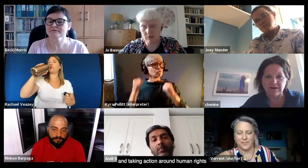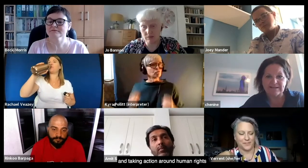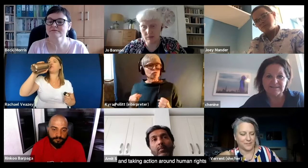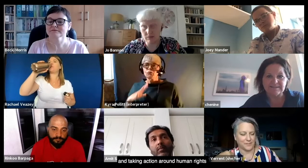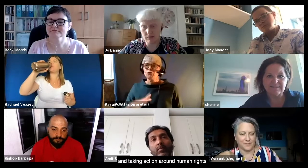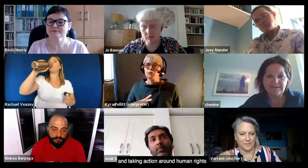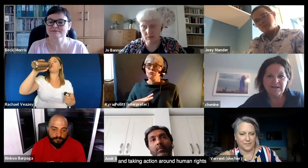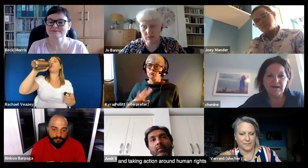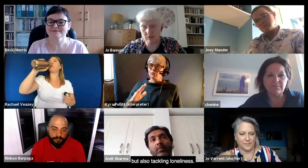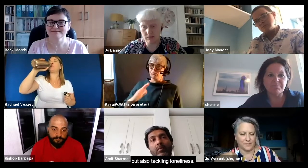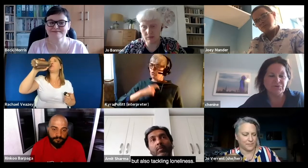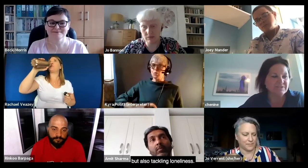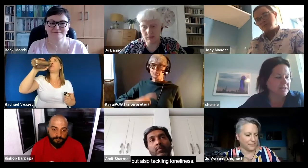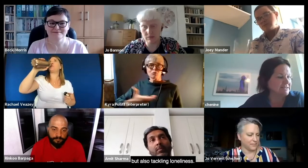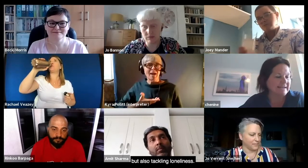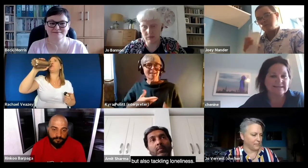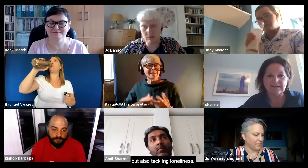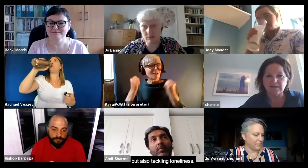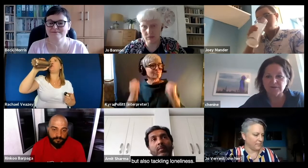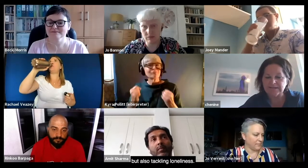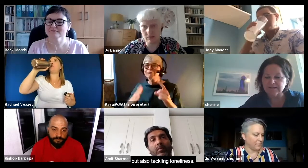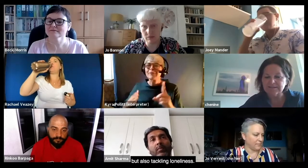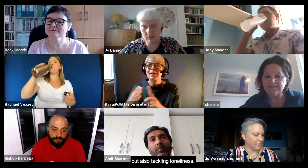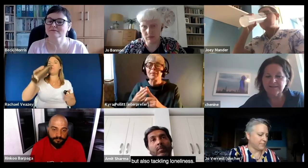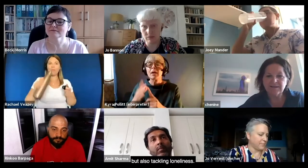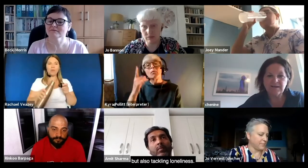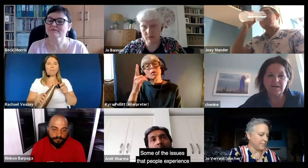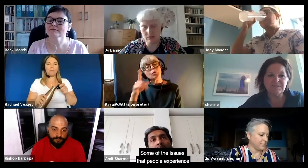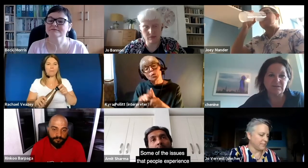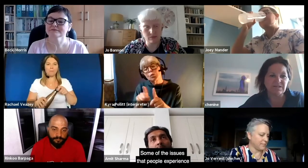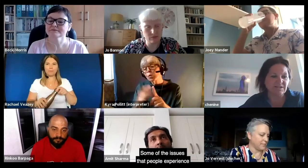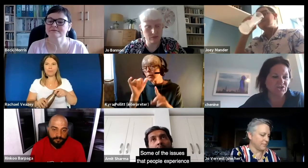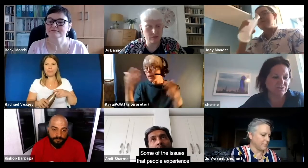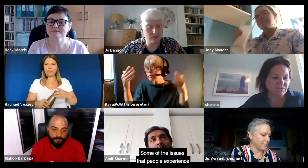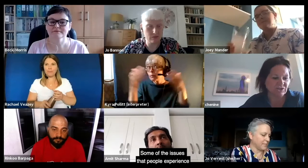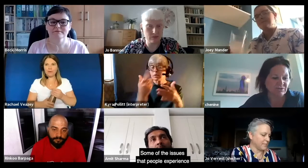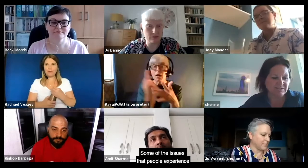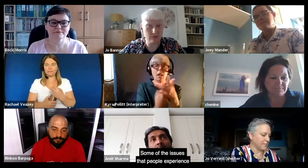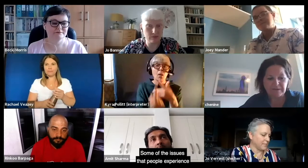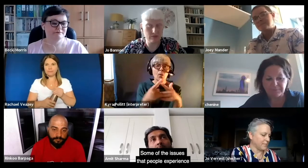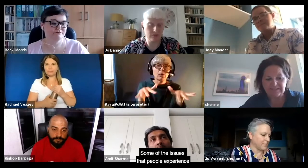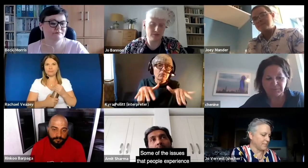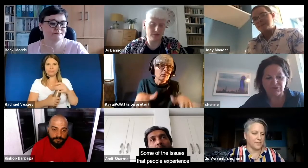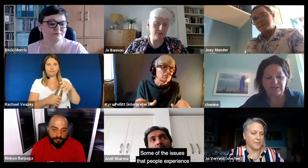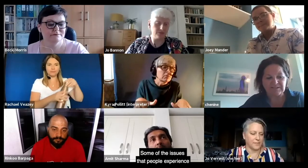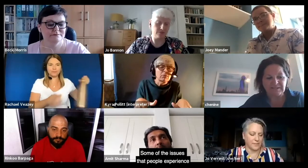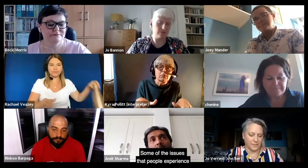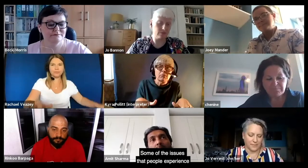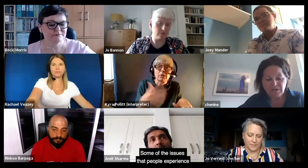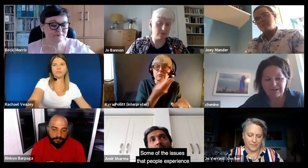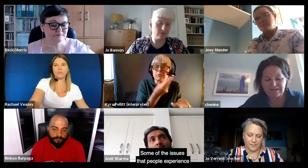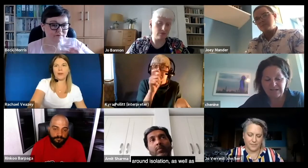human rights, but also tackling loneliness, some of the issues that people